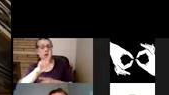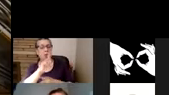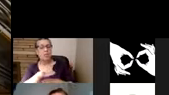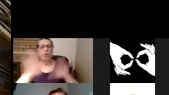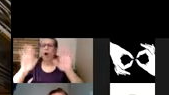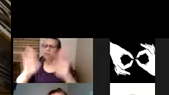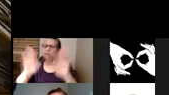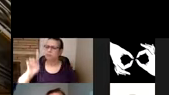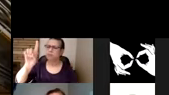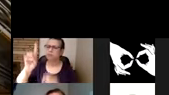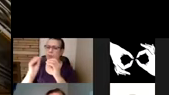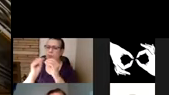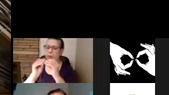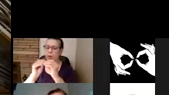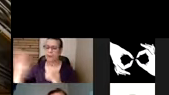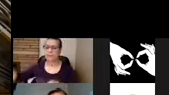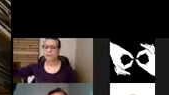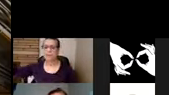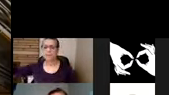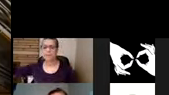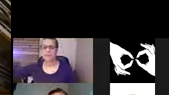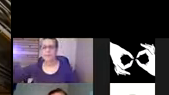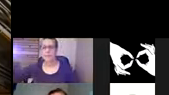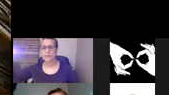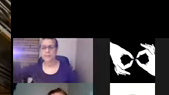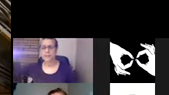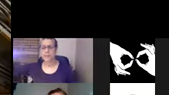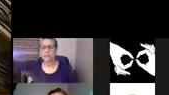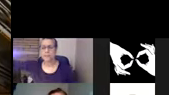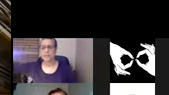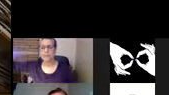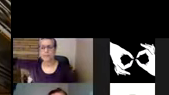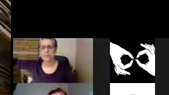one. Wouldn't sure. It be great if the